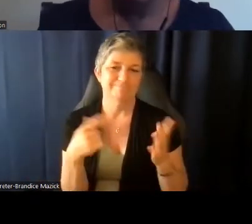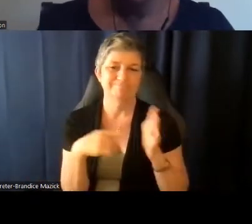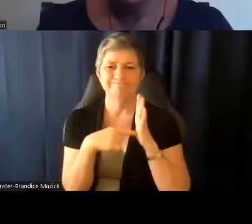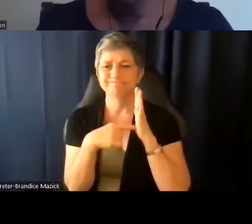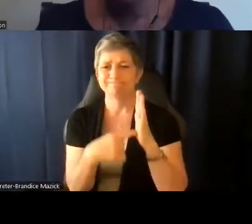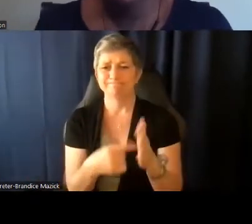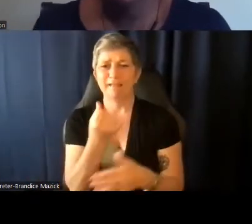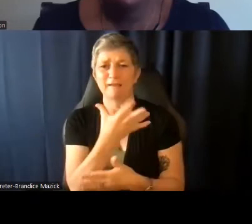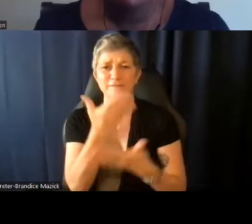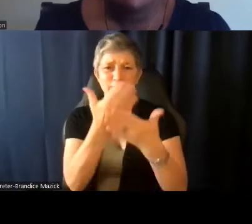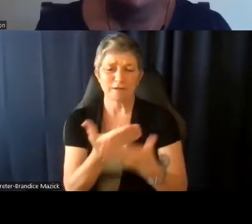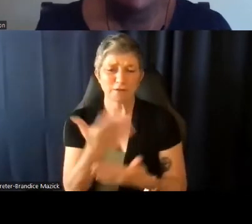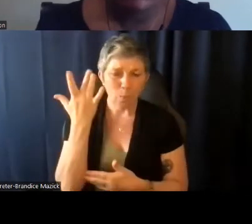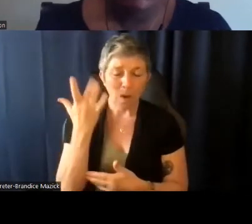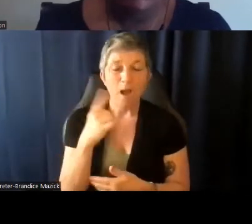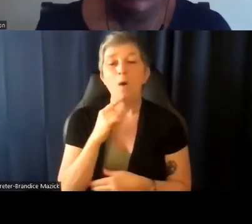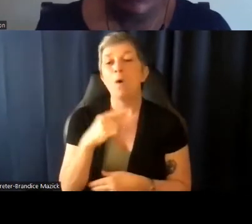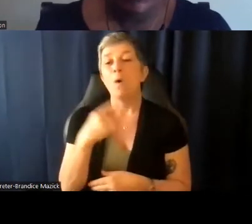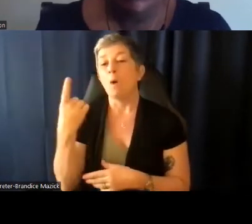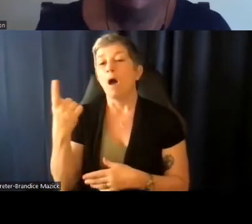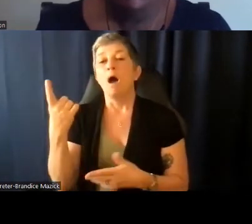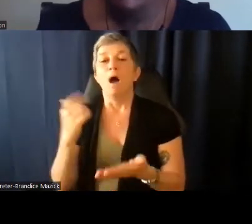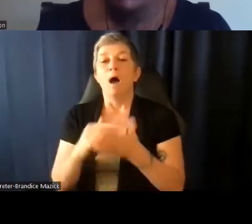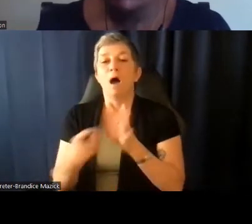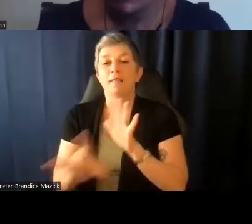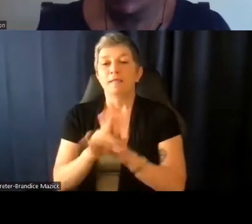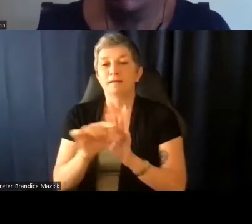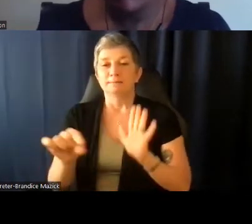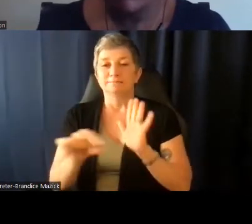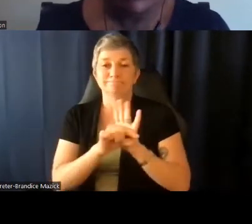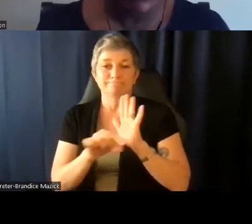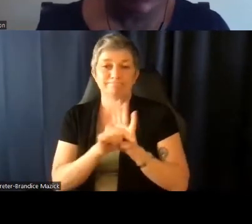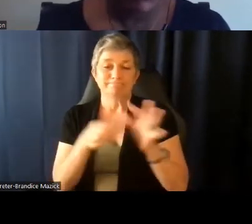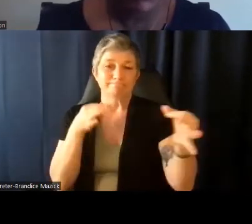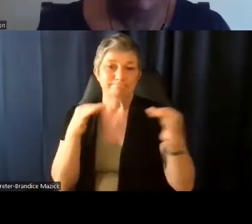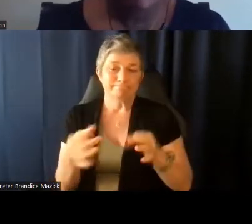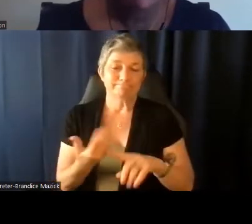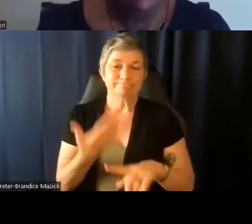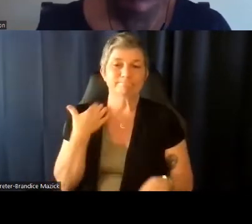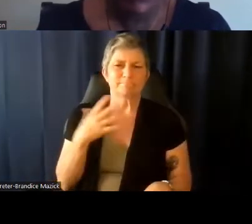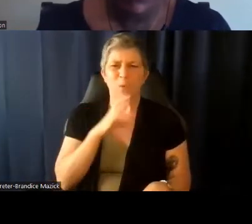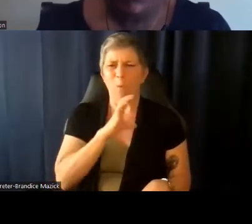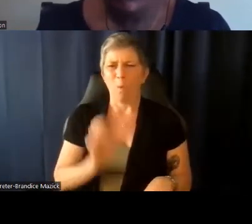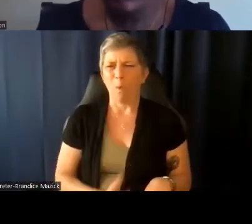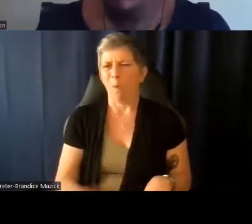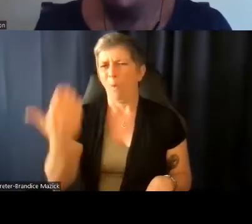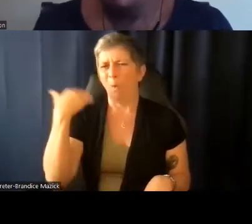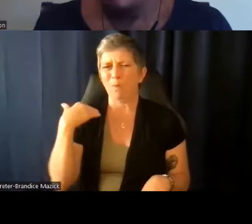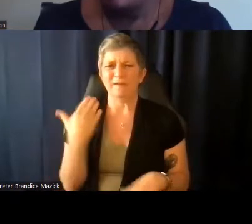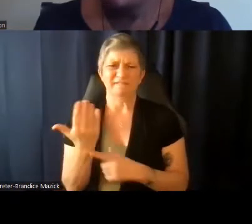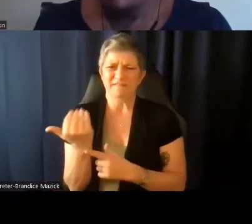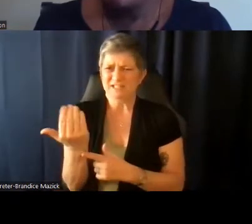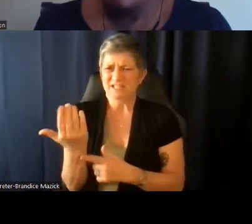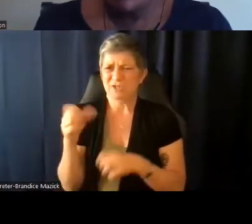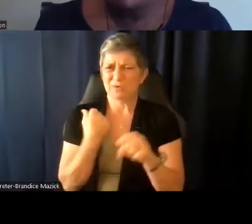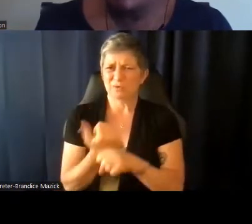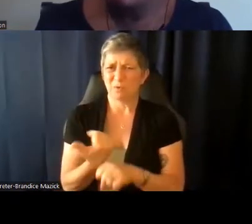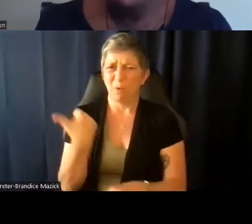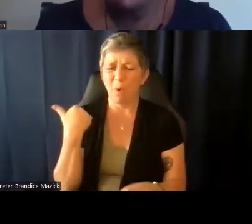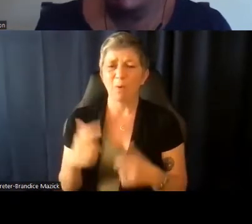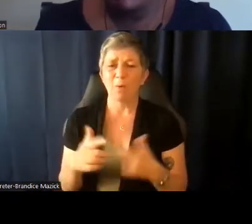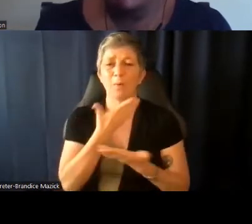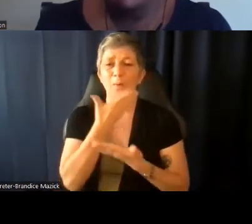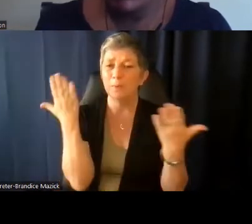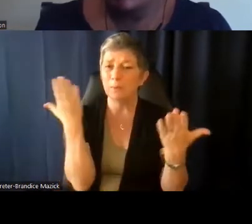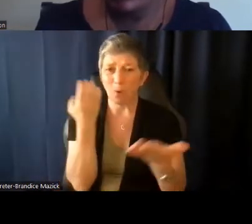couple of factors why. One, the conviction, as noted in the hypothetical, was dated. It was 15 years old. There was no